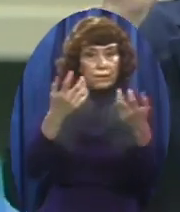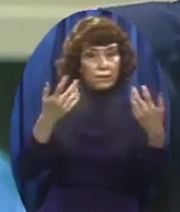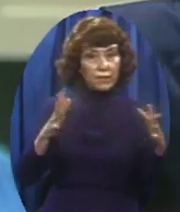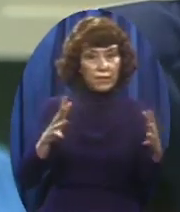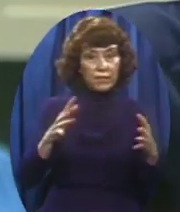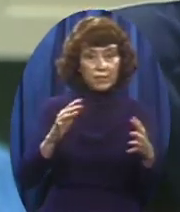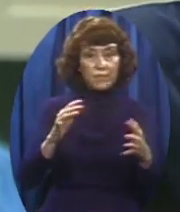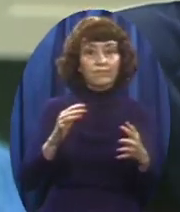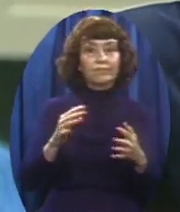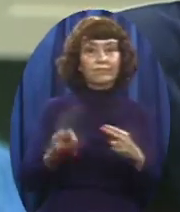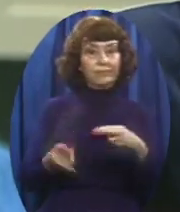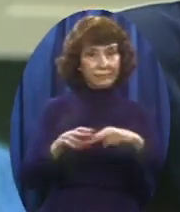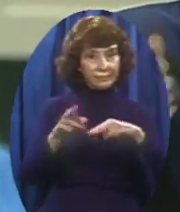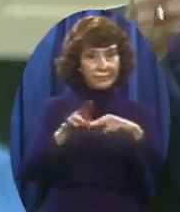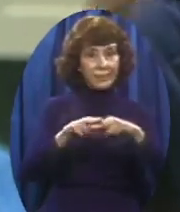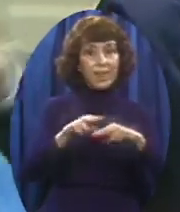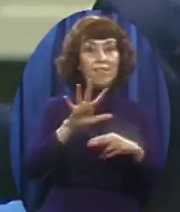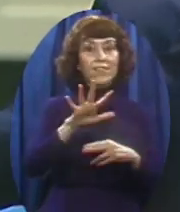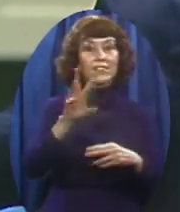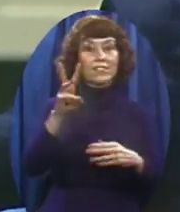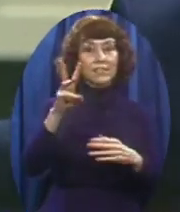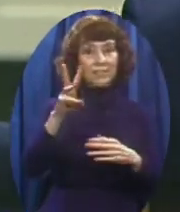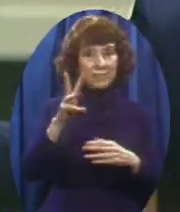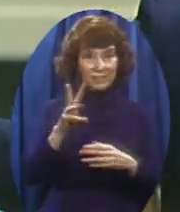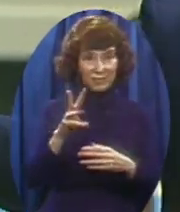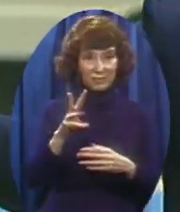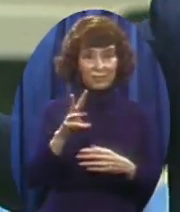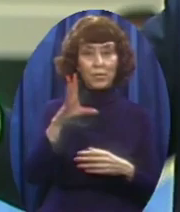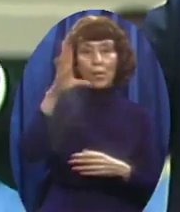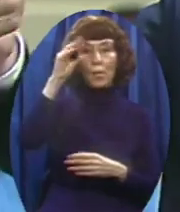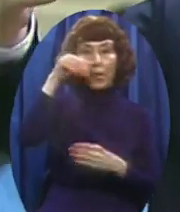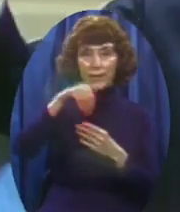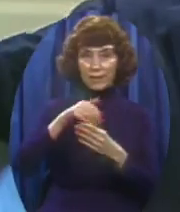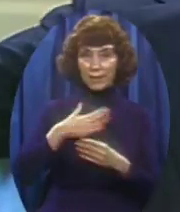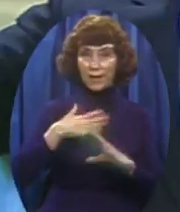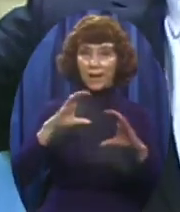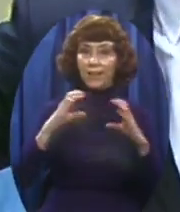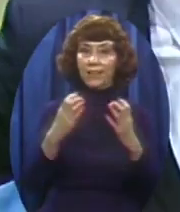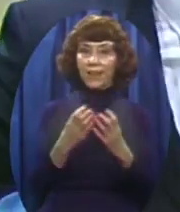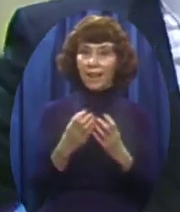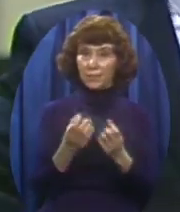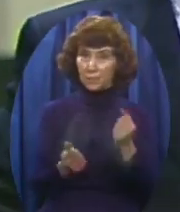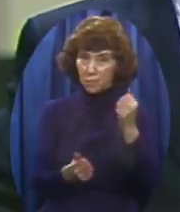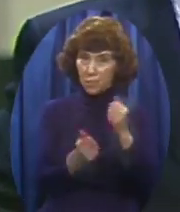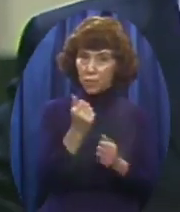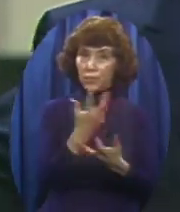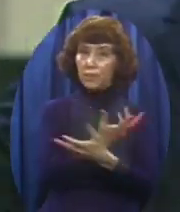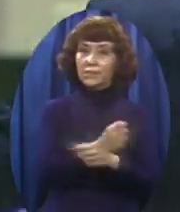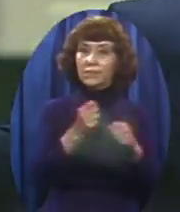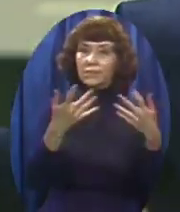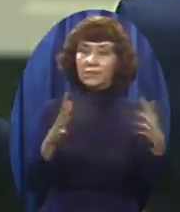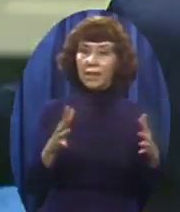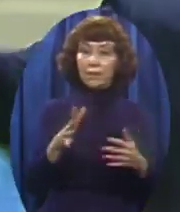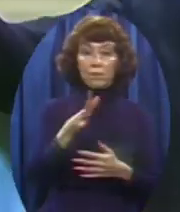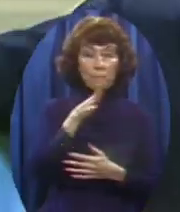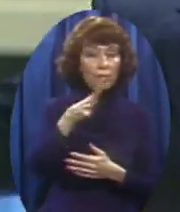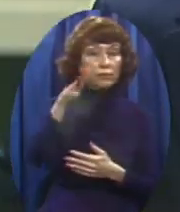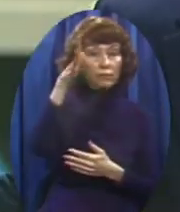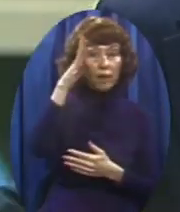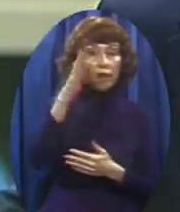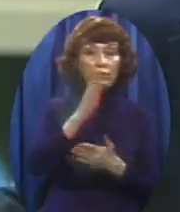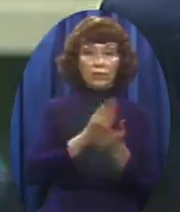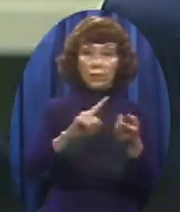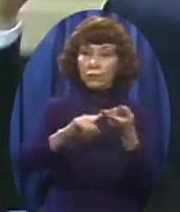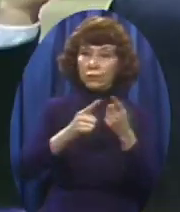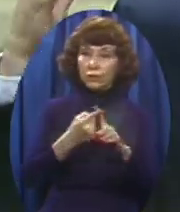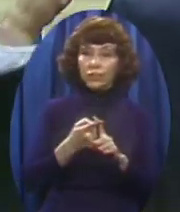56 11-year-old boys in that class. I had led most of them to Christ. I had led their brothers and sisters and friends to Christ and mothers and daddies. The junior department